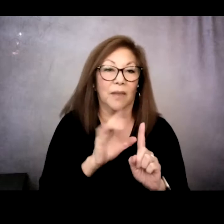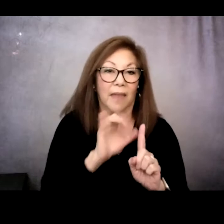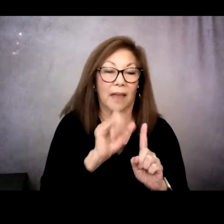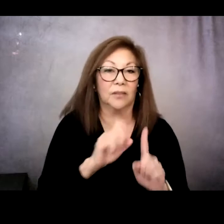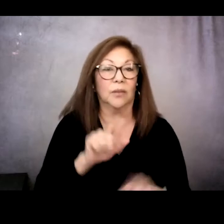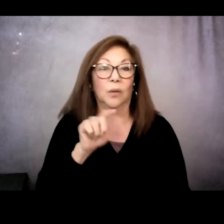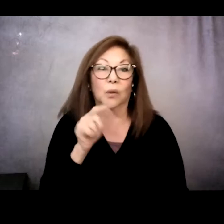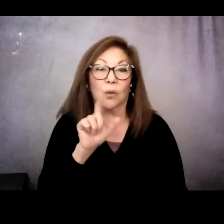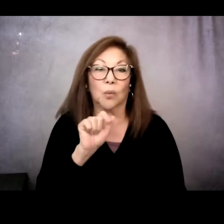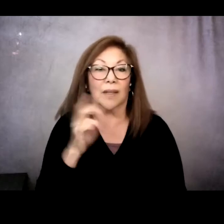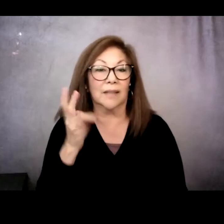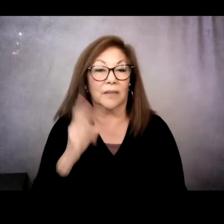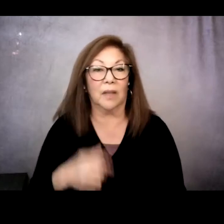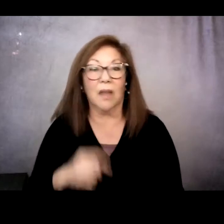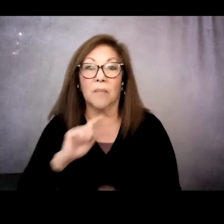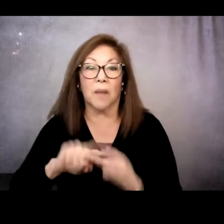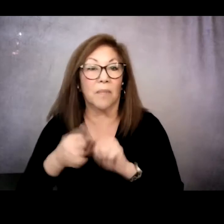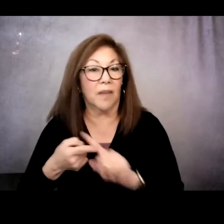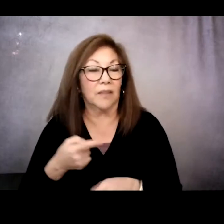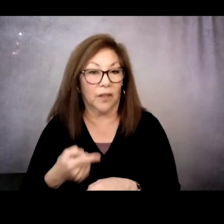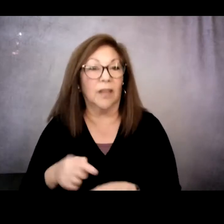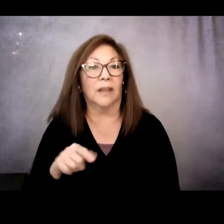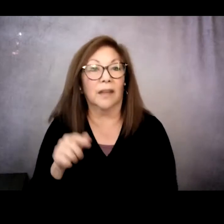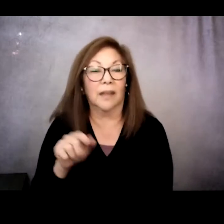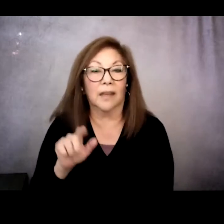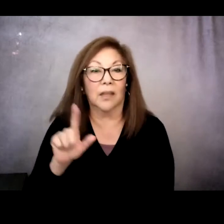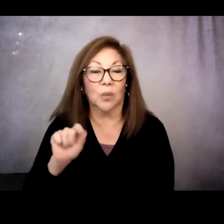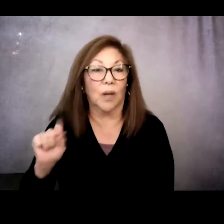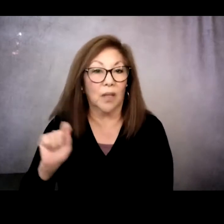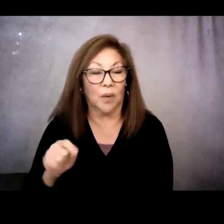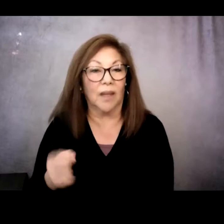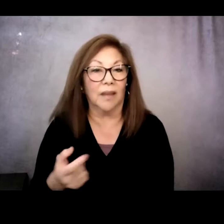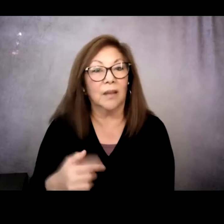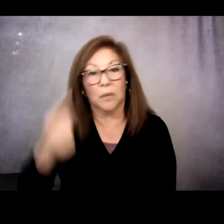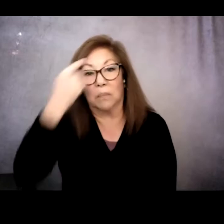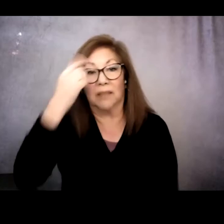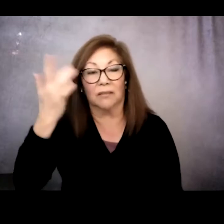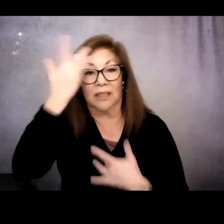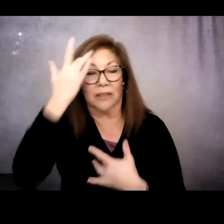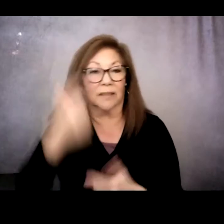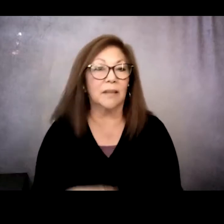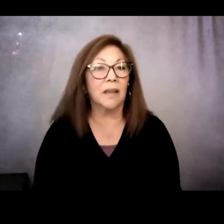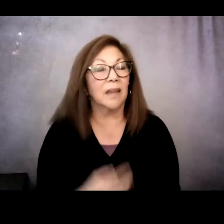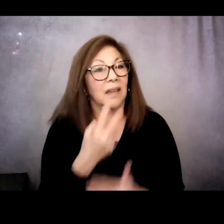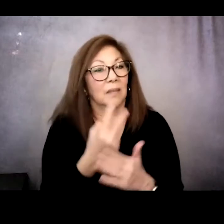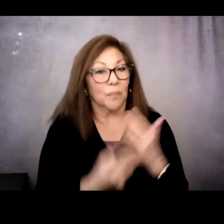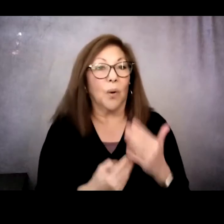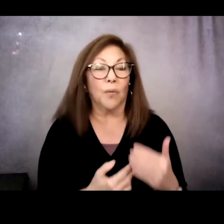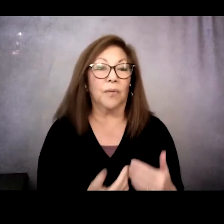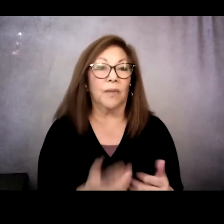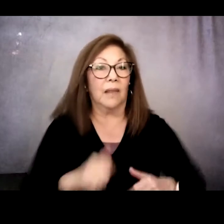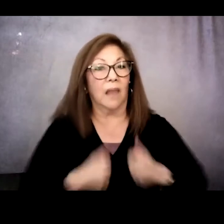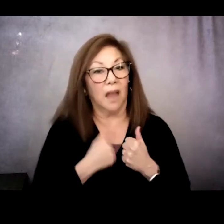I lost a best friend to mental illness in 2020. These deaths weighed on me. I found myself forgetting so much about these